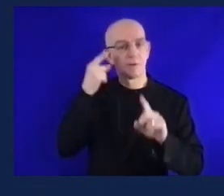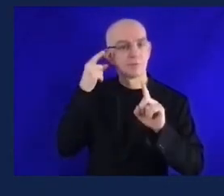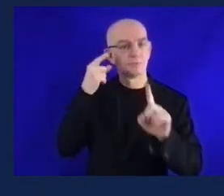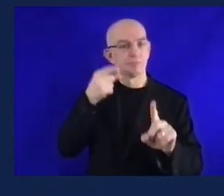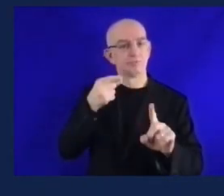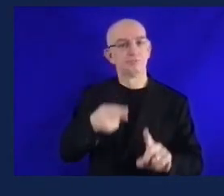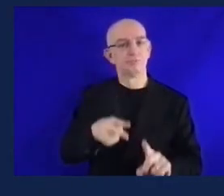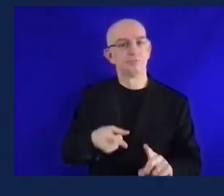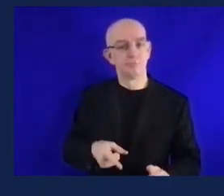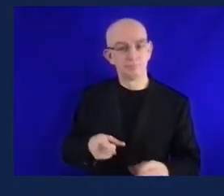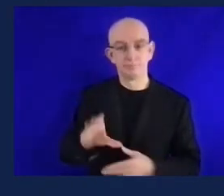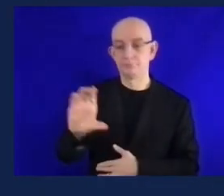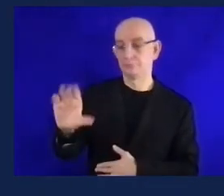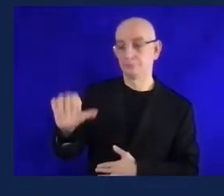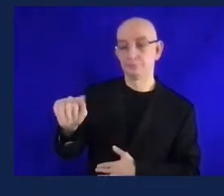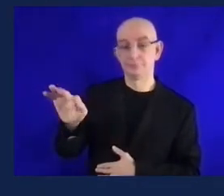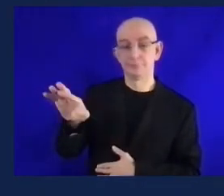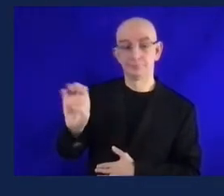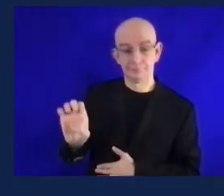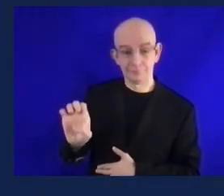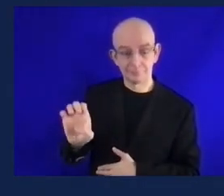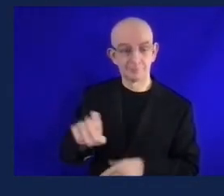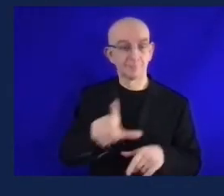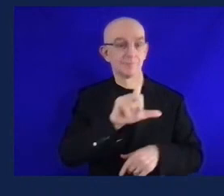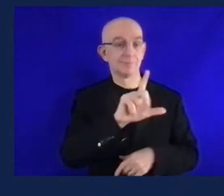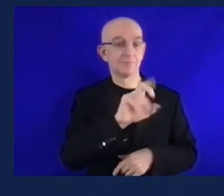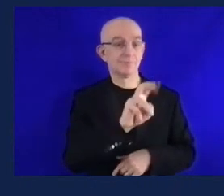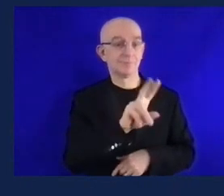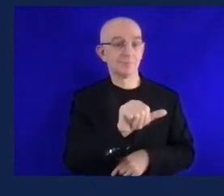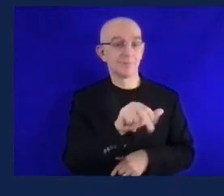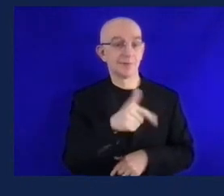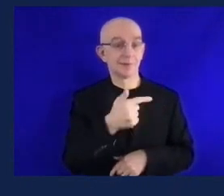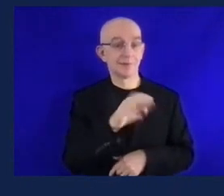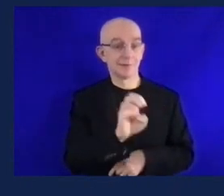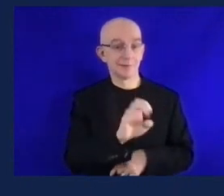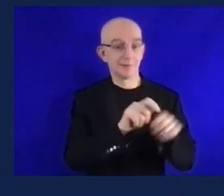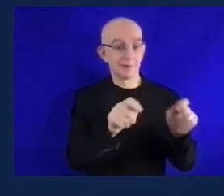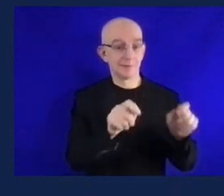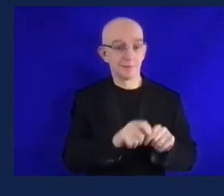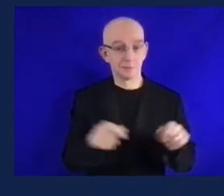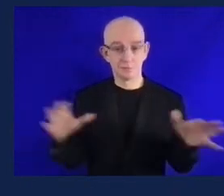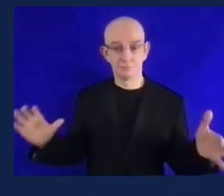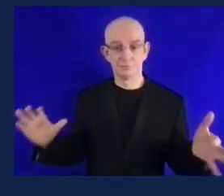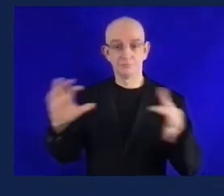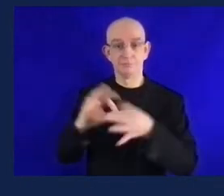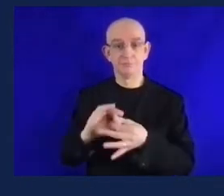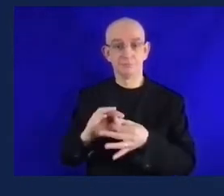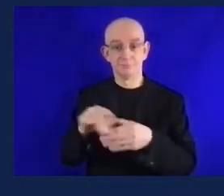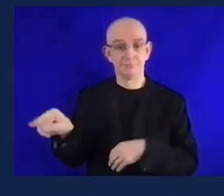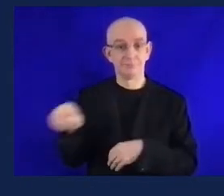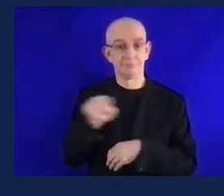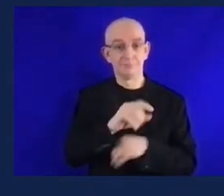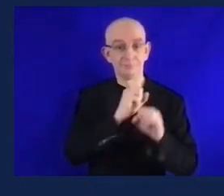normalize the topic of disability, fight for equal opportunities, and work to take away